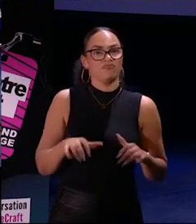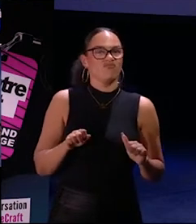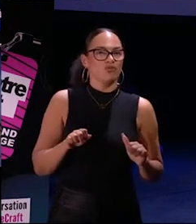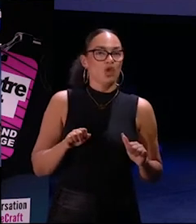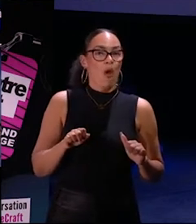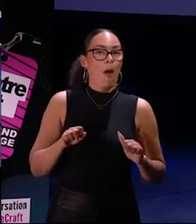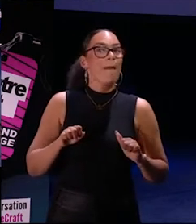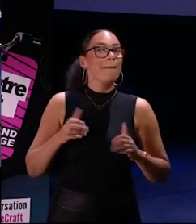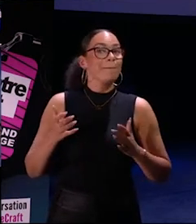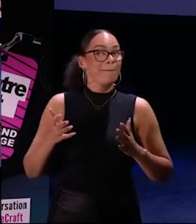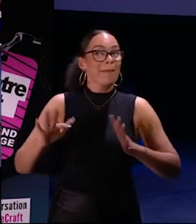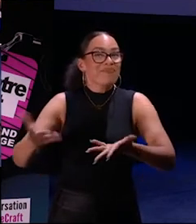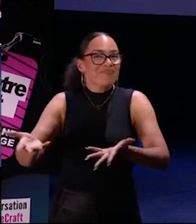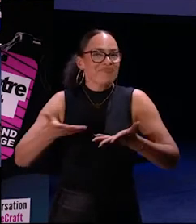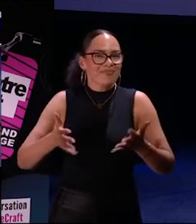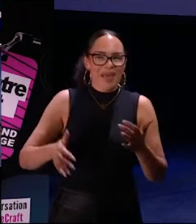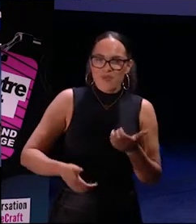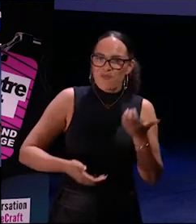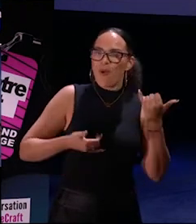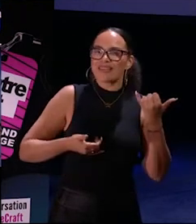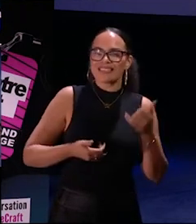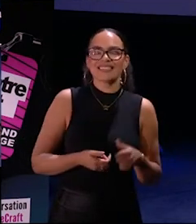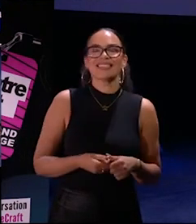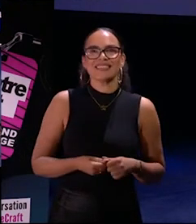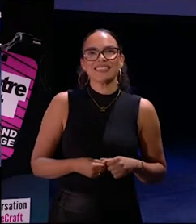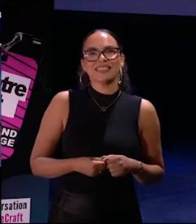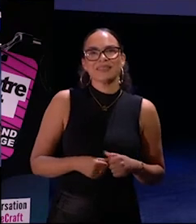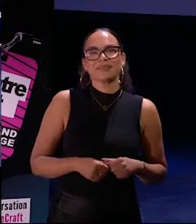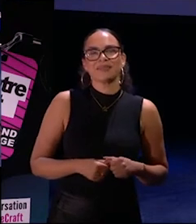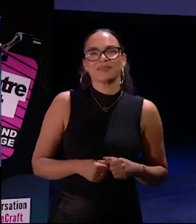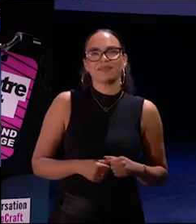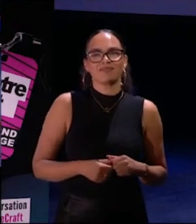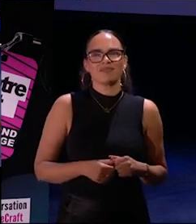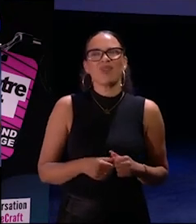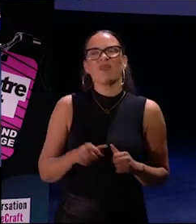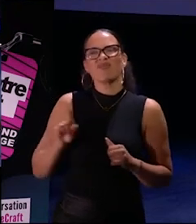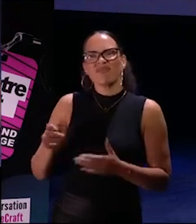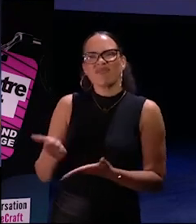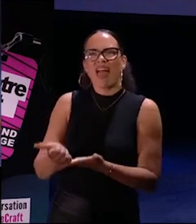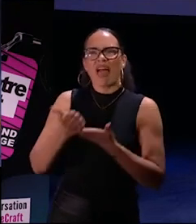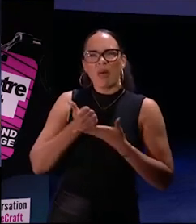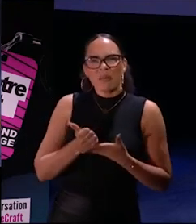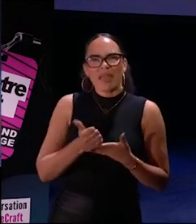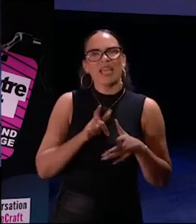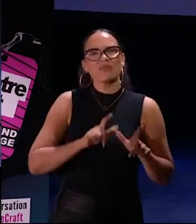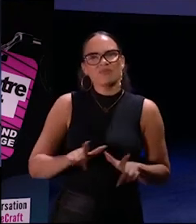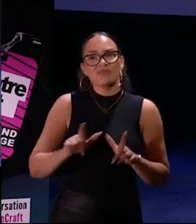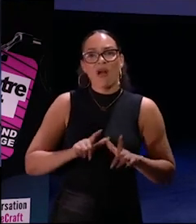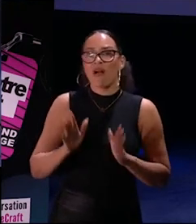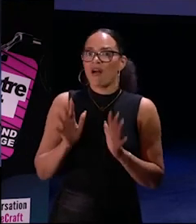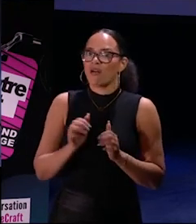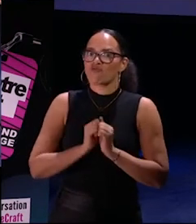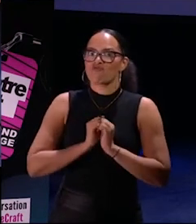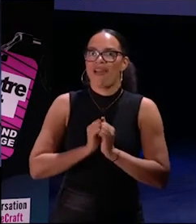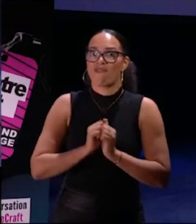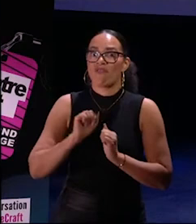an award and was able to sort of start that. So that kept me going for a bit. And I must say I was really grateful to that because